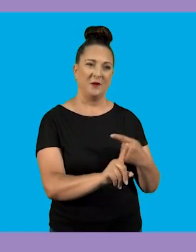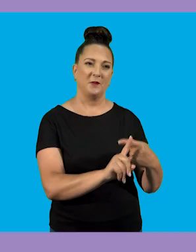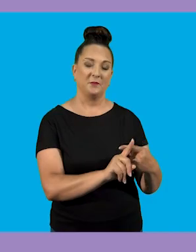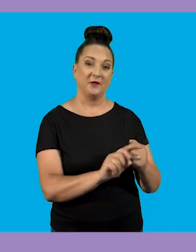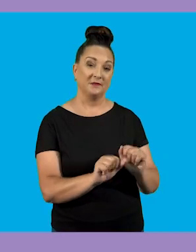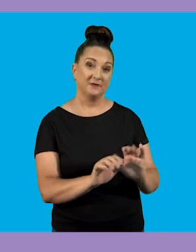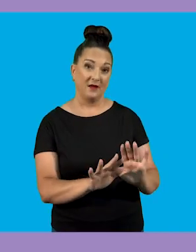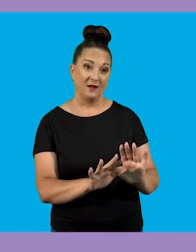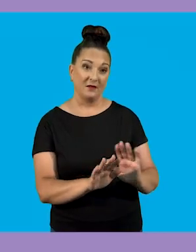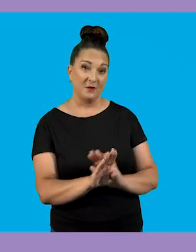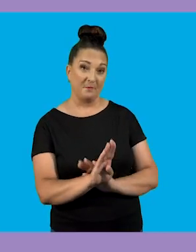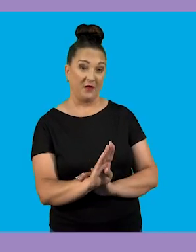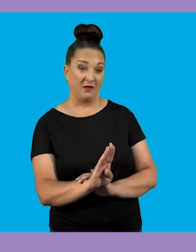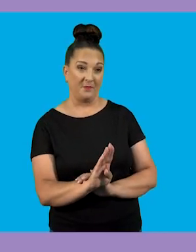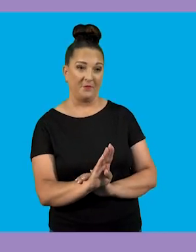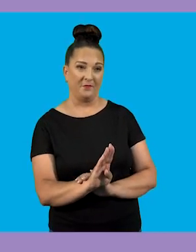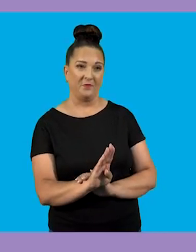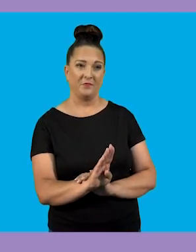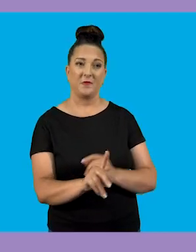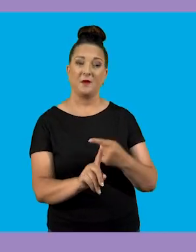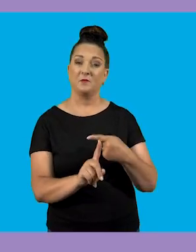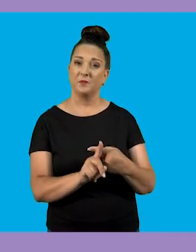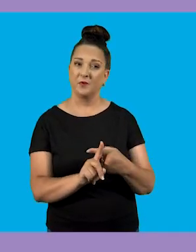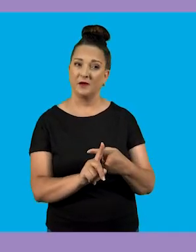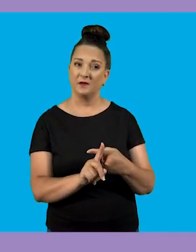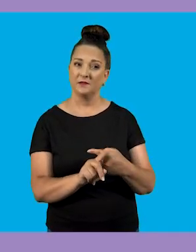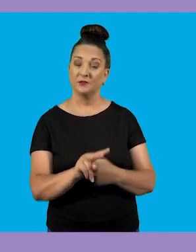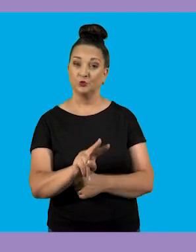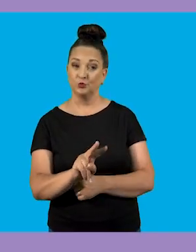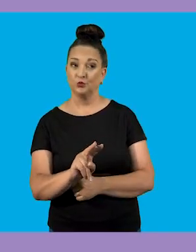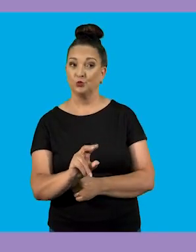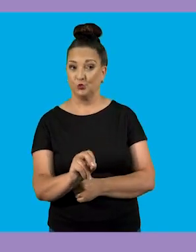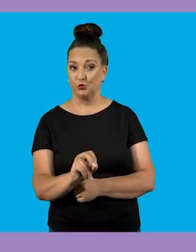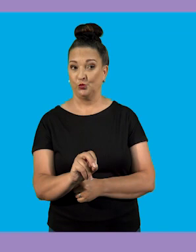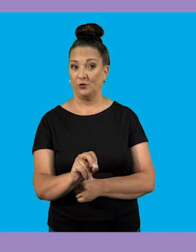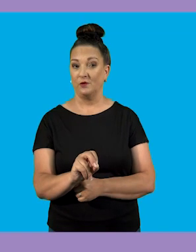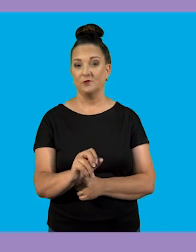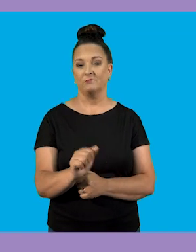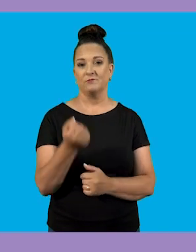plus 10b plus 25.